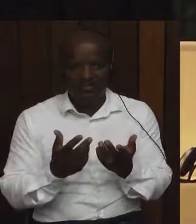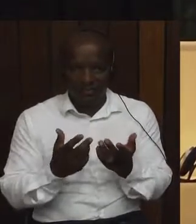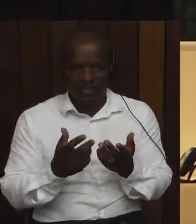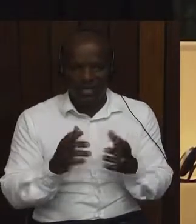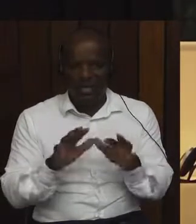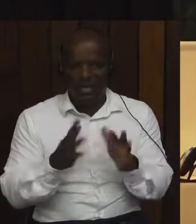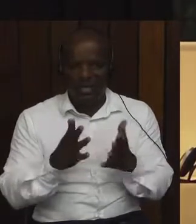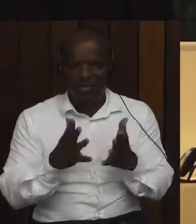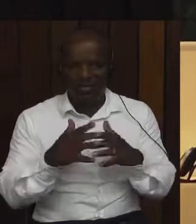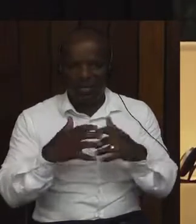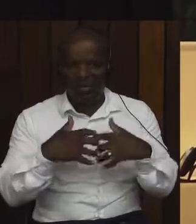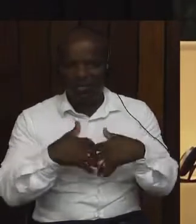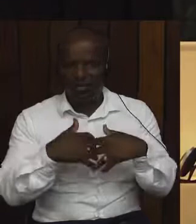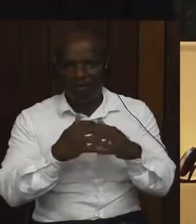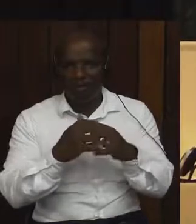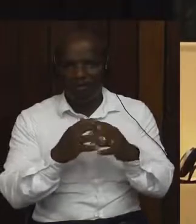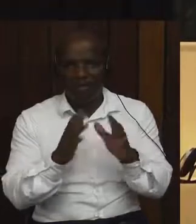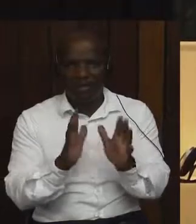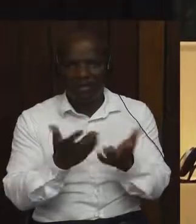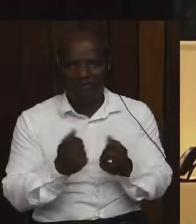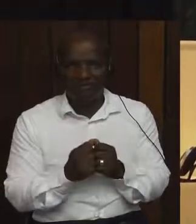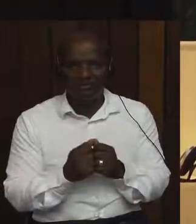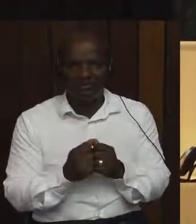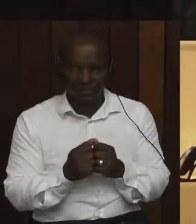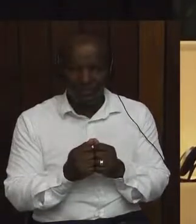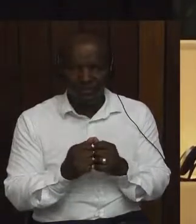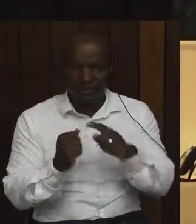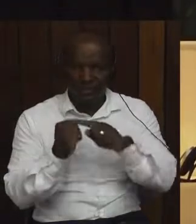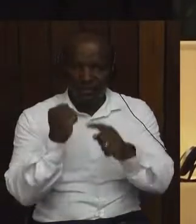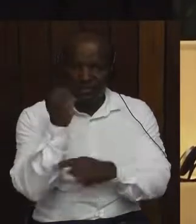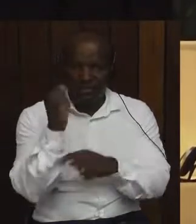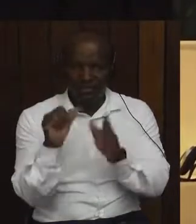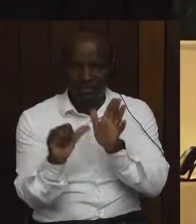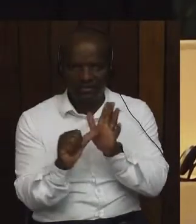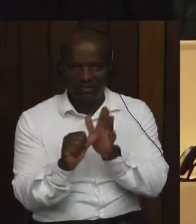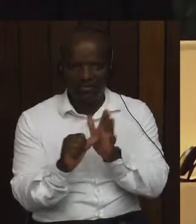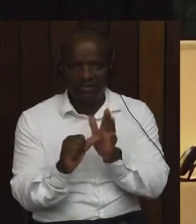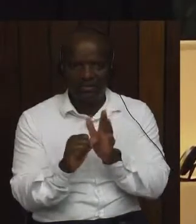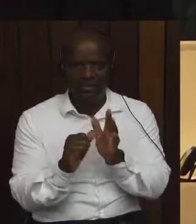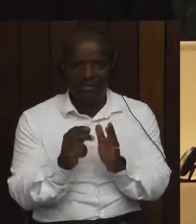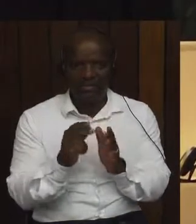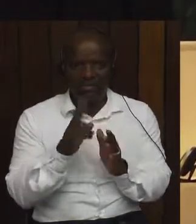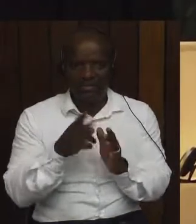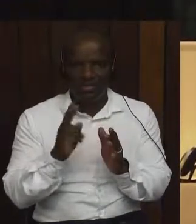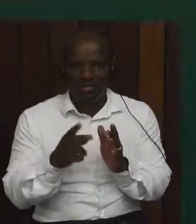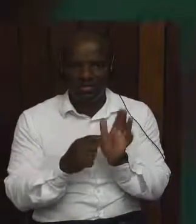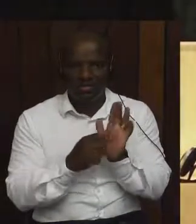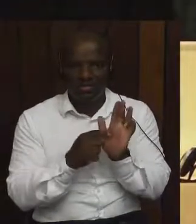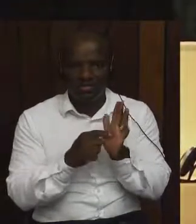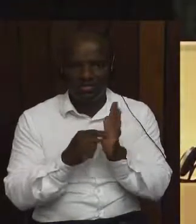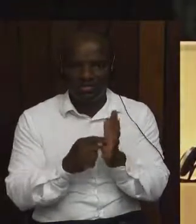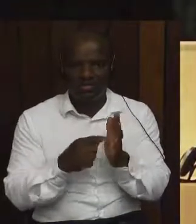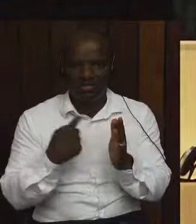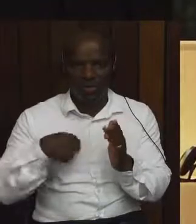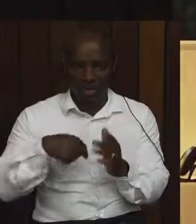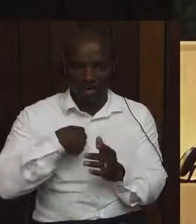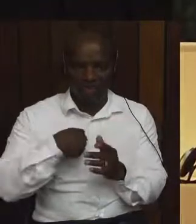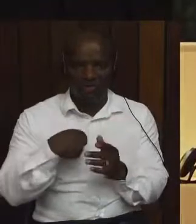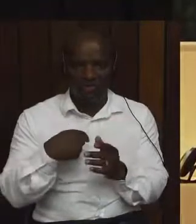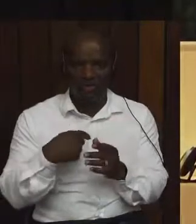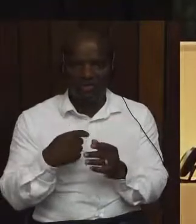determined. And what is also important, lastly, is to also show us the environment in terms of